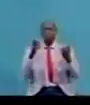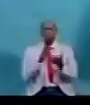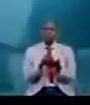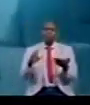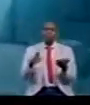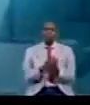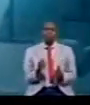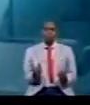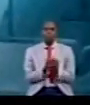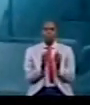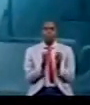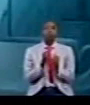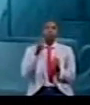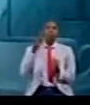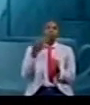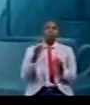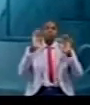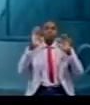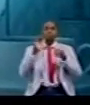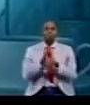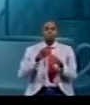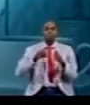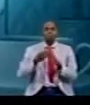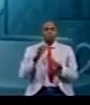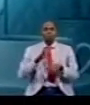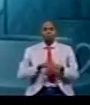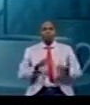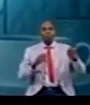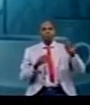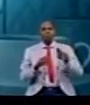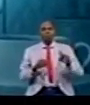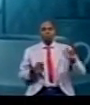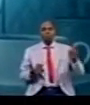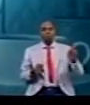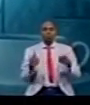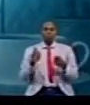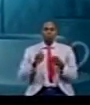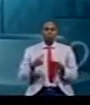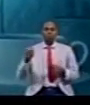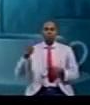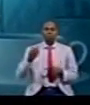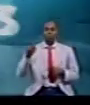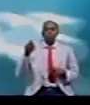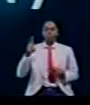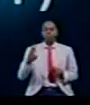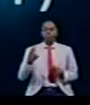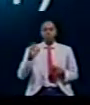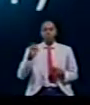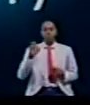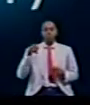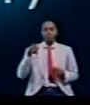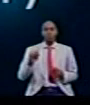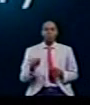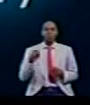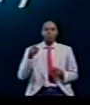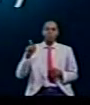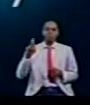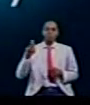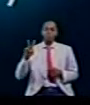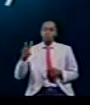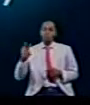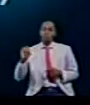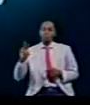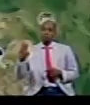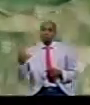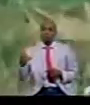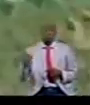ministry, open your mouth and begin to pray. Let's combine everything together. Storm in the family, storms in our ministry, in our